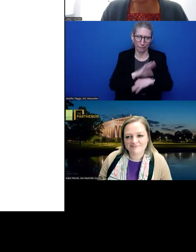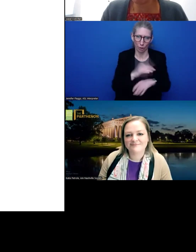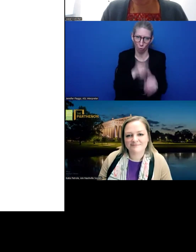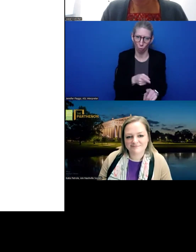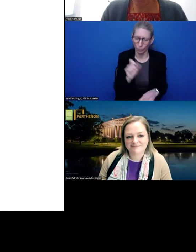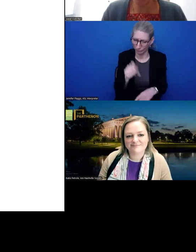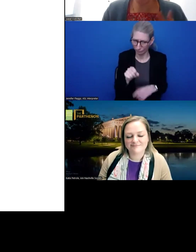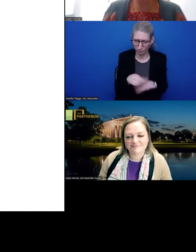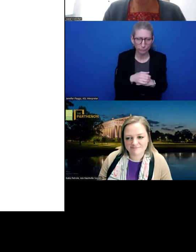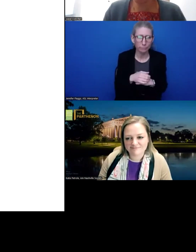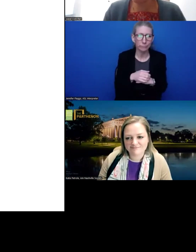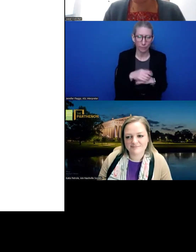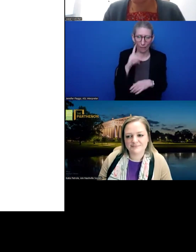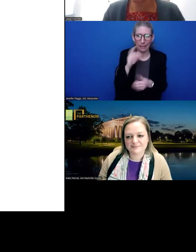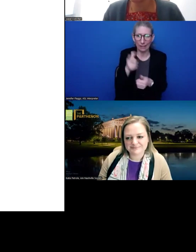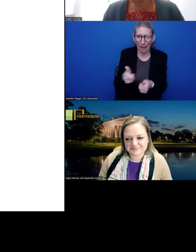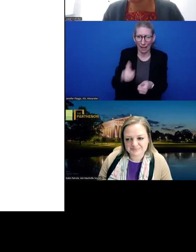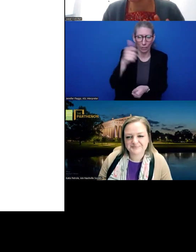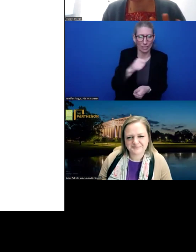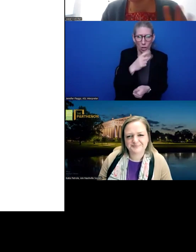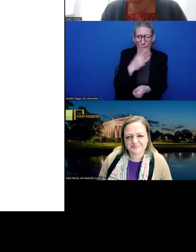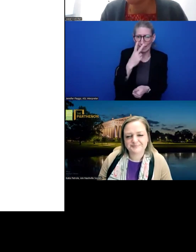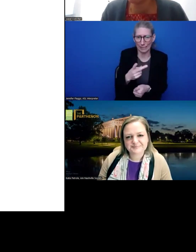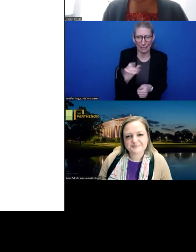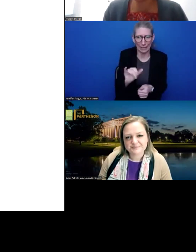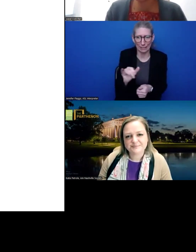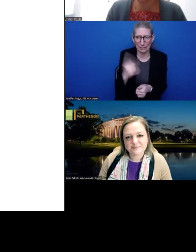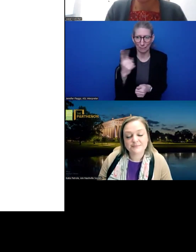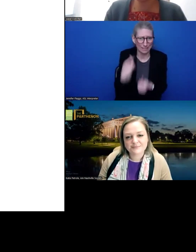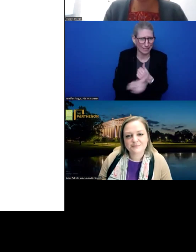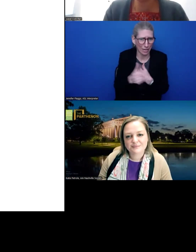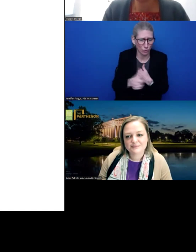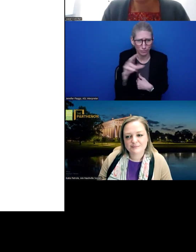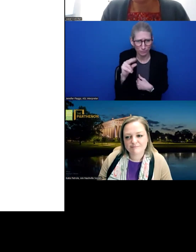that hierarchy is not seen as something that is dangerous because